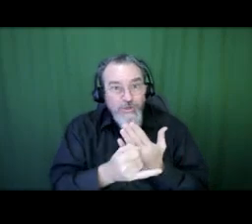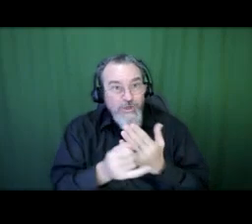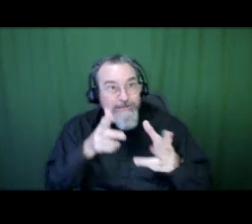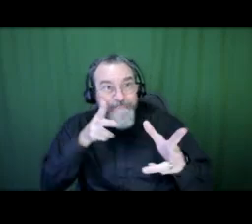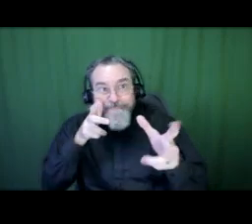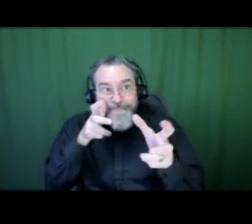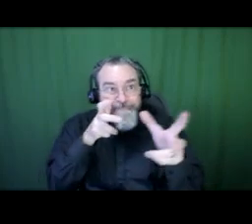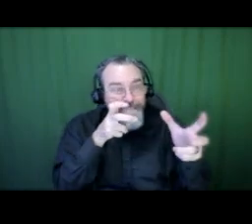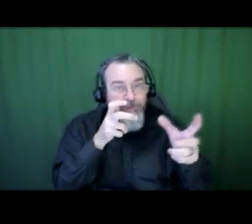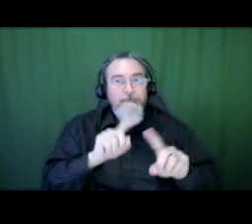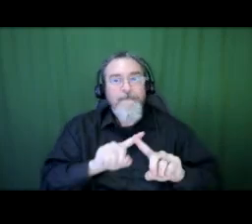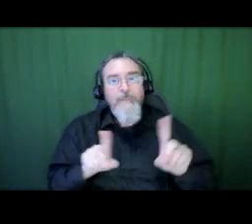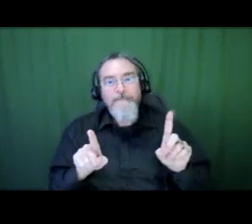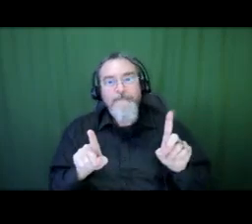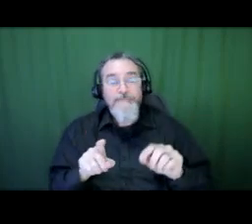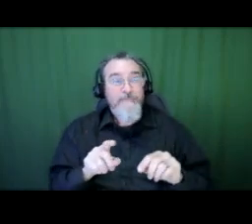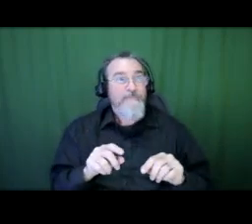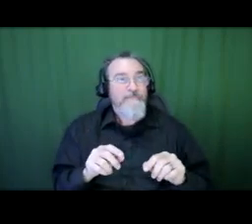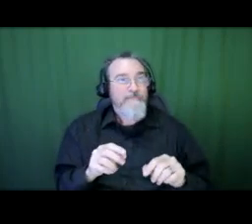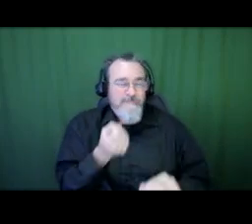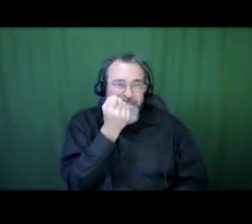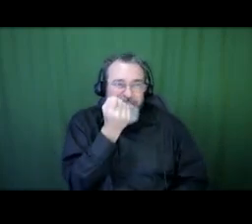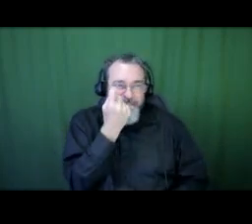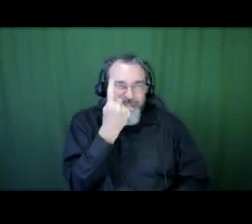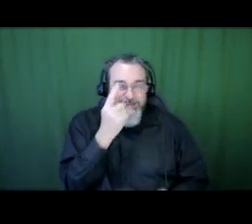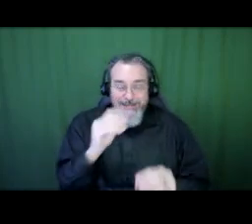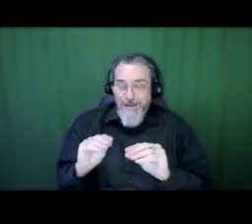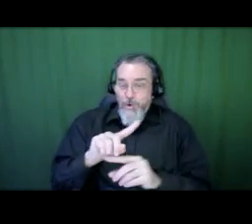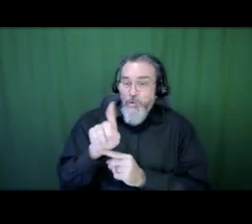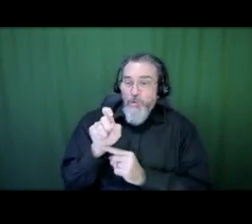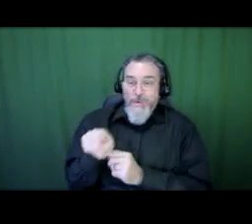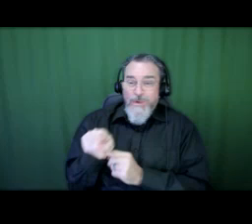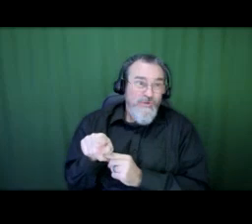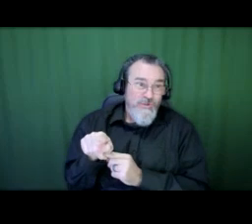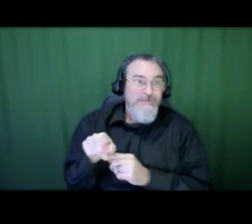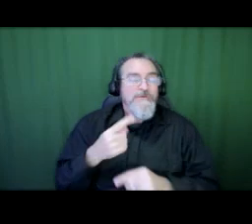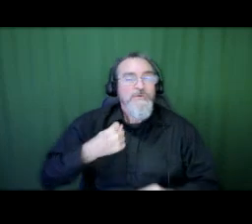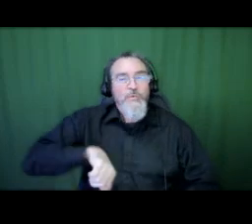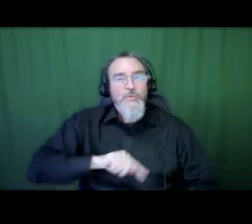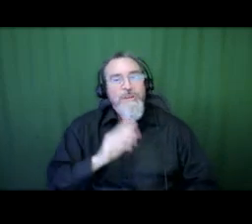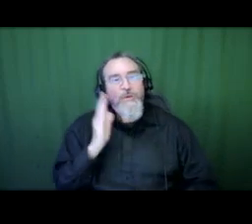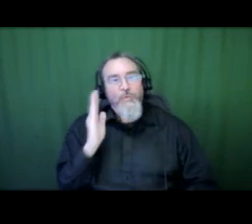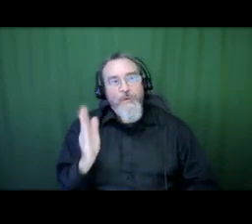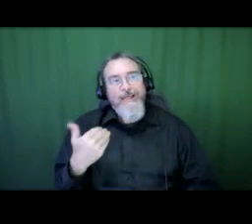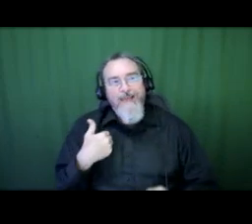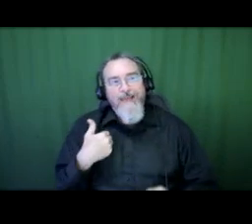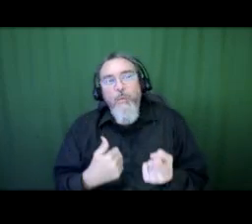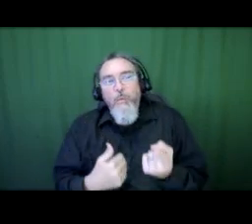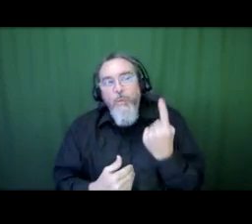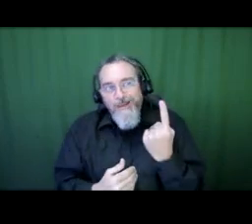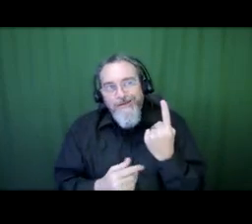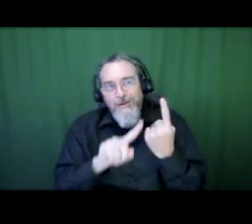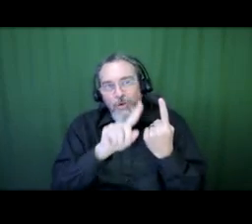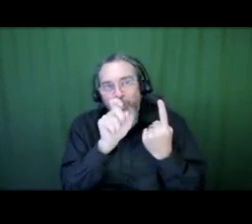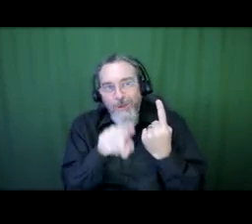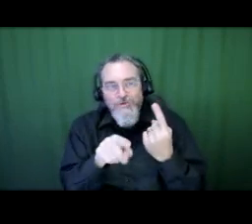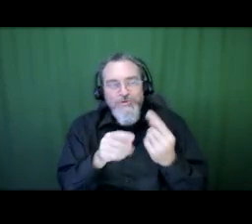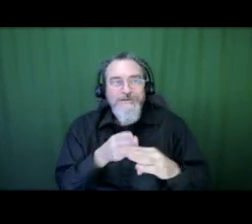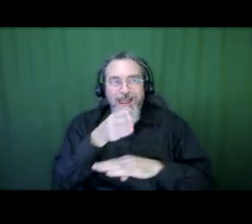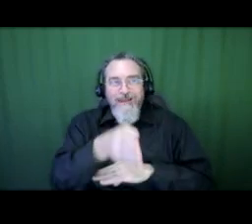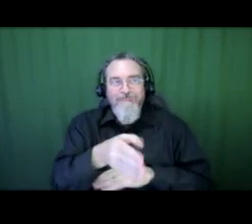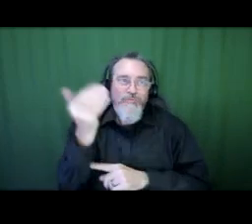clarification with the questions, we will continue to ask just one question after each